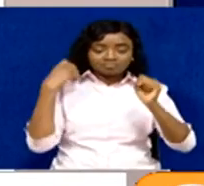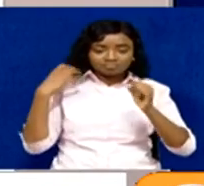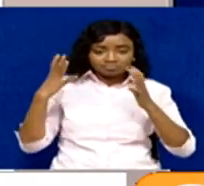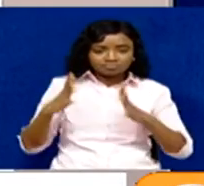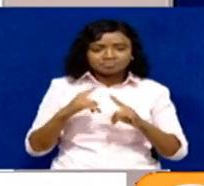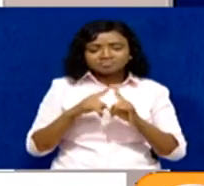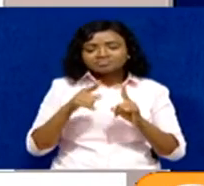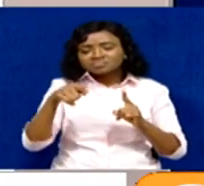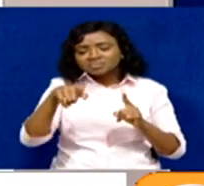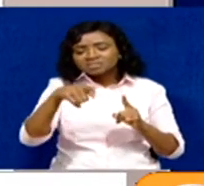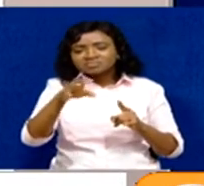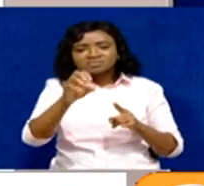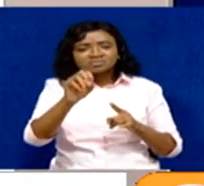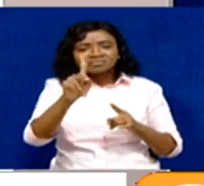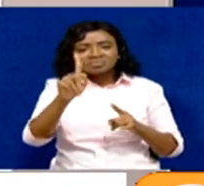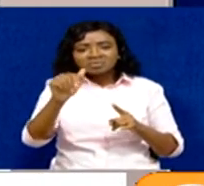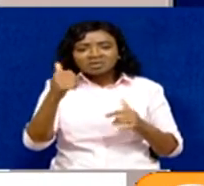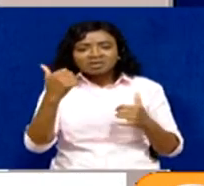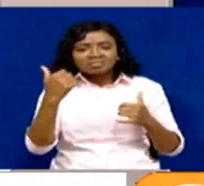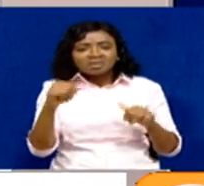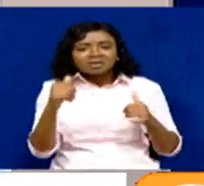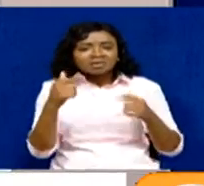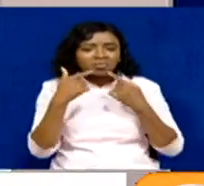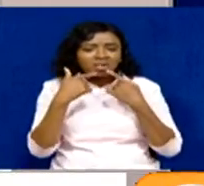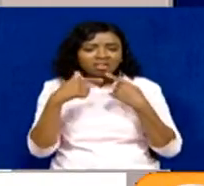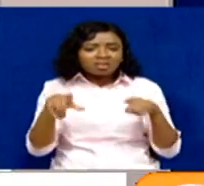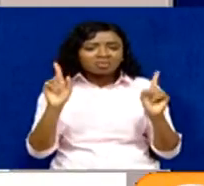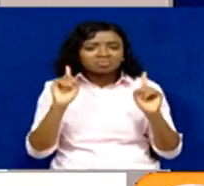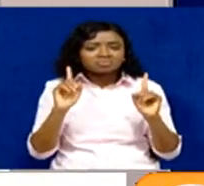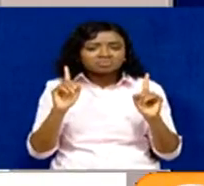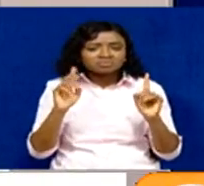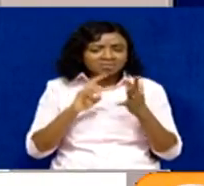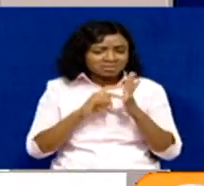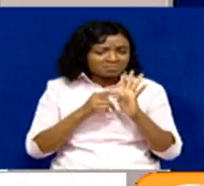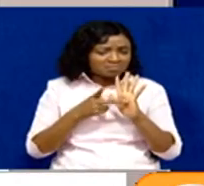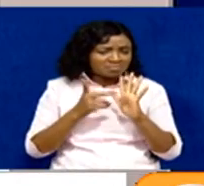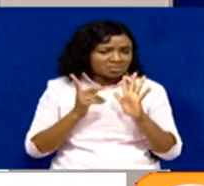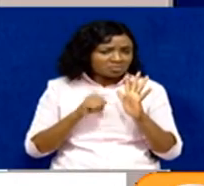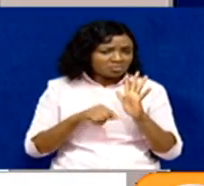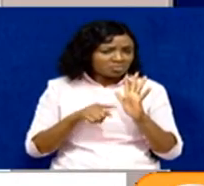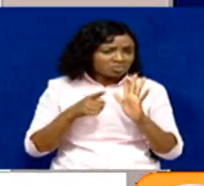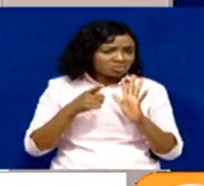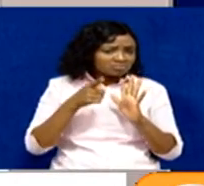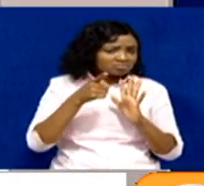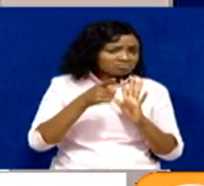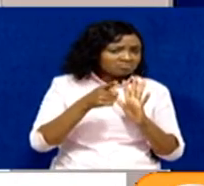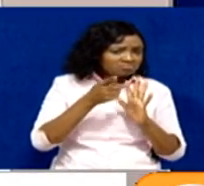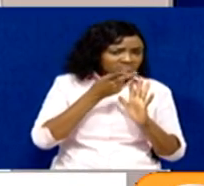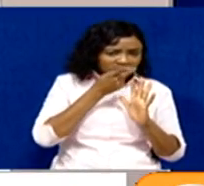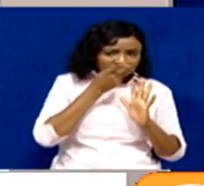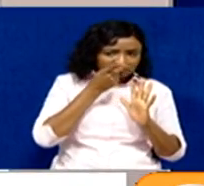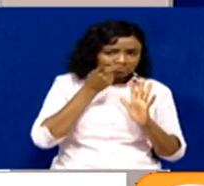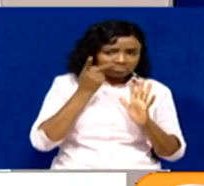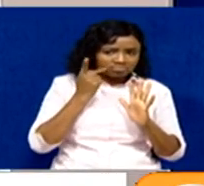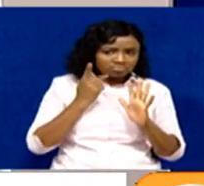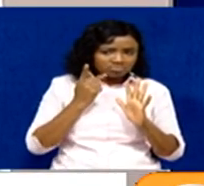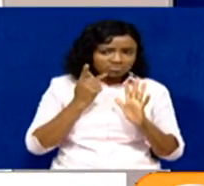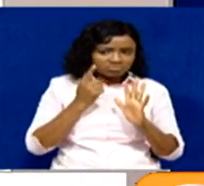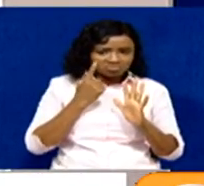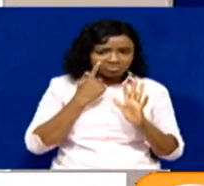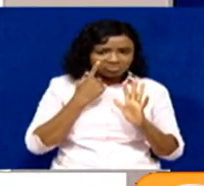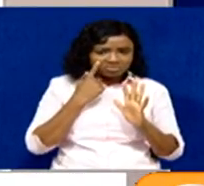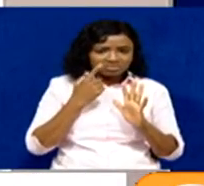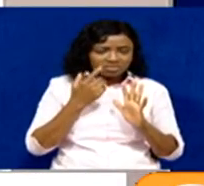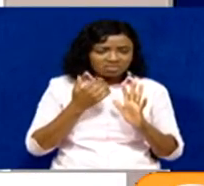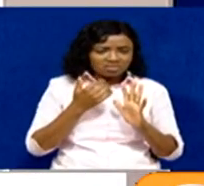Oka has not itself made that announcement, it means that probably he has realized that there is a